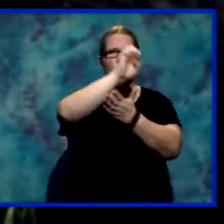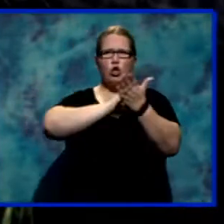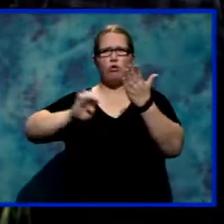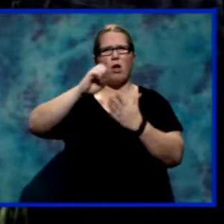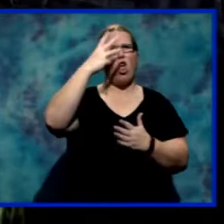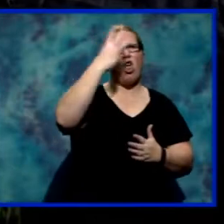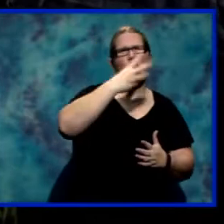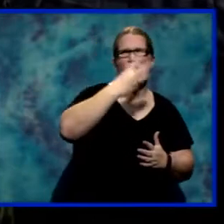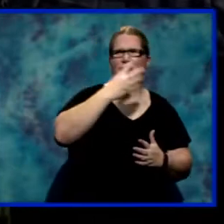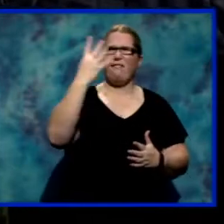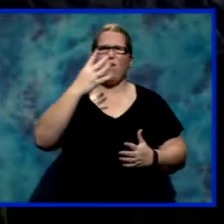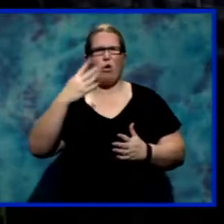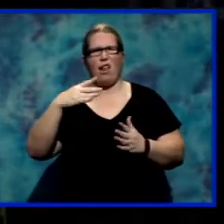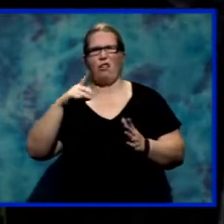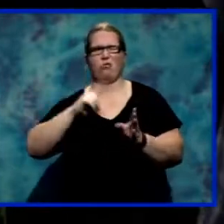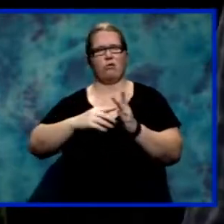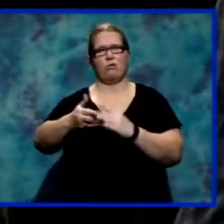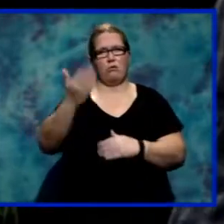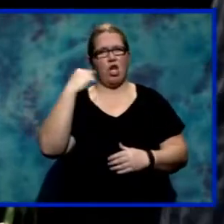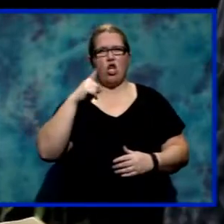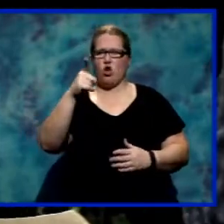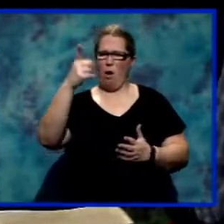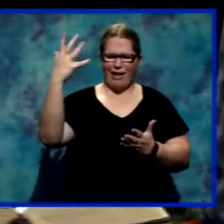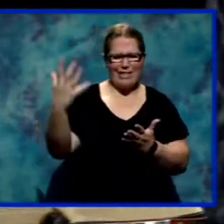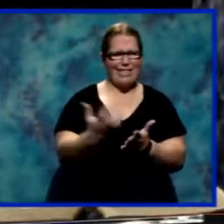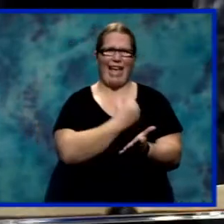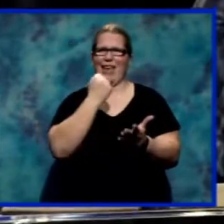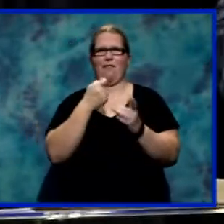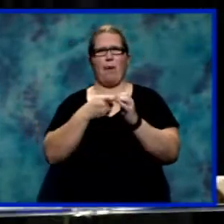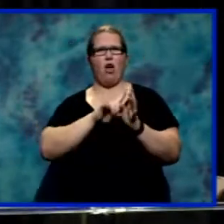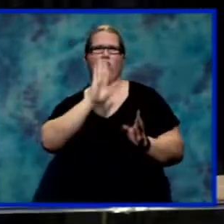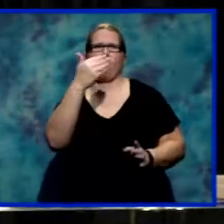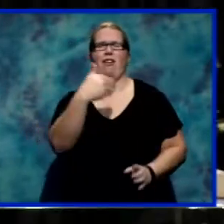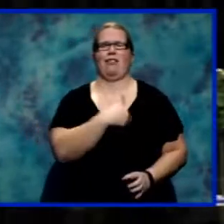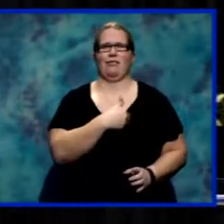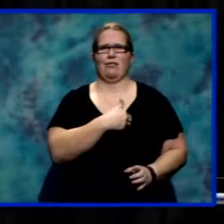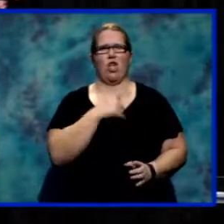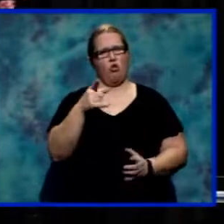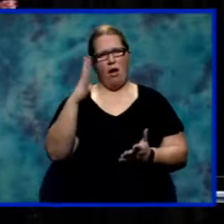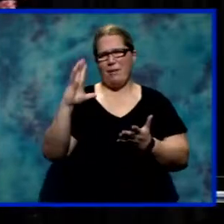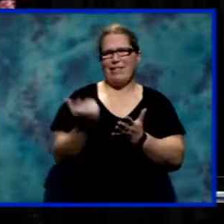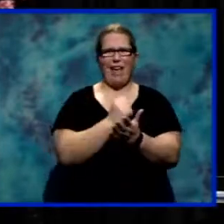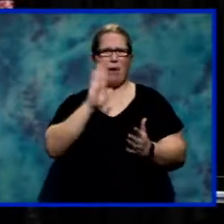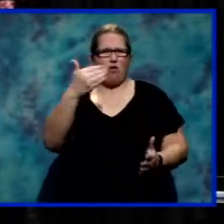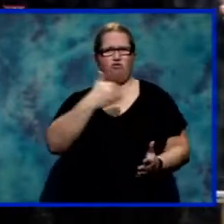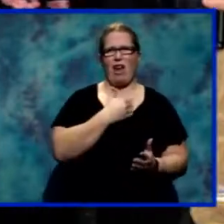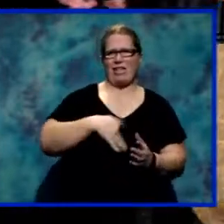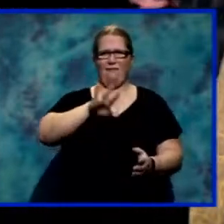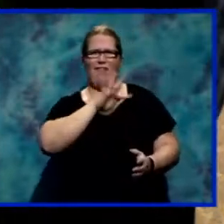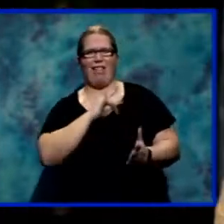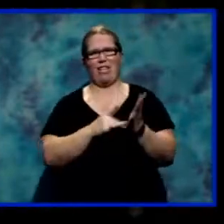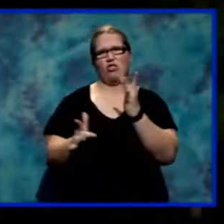and the 1400s. They said, you are saved by grace, and you are saved by grace and faith in